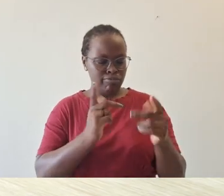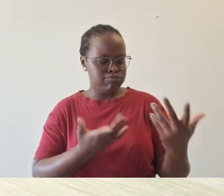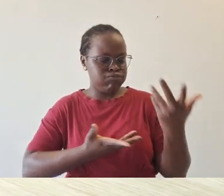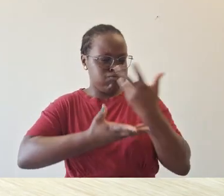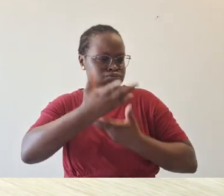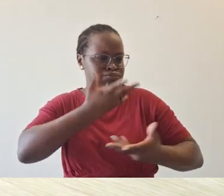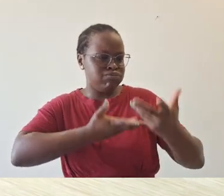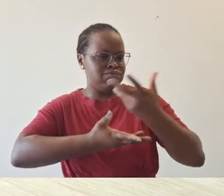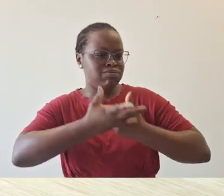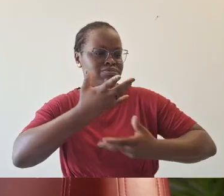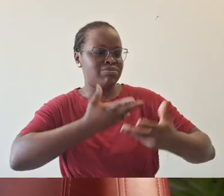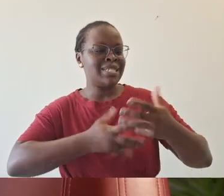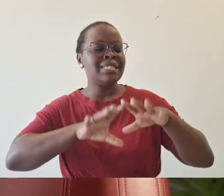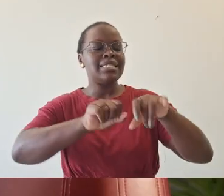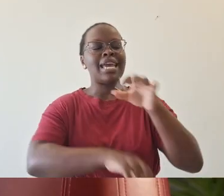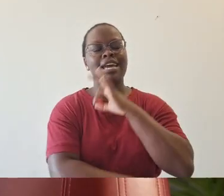taking advantage of any